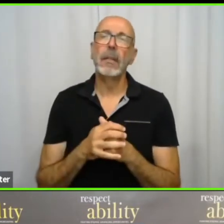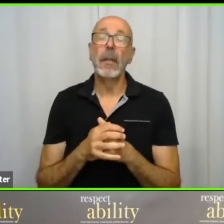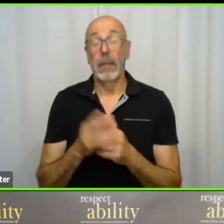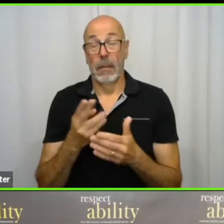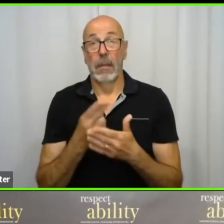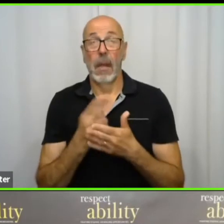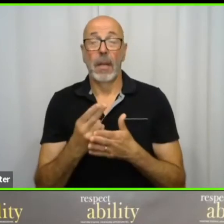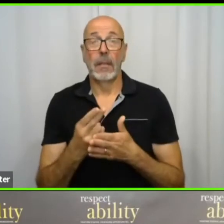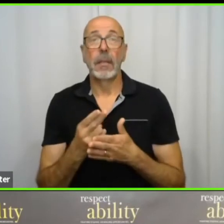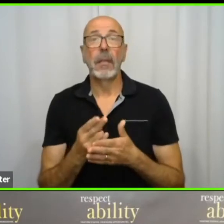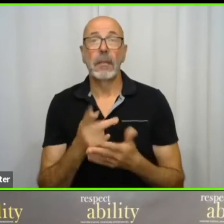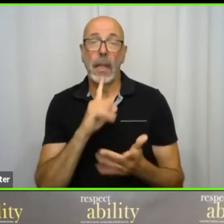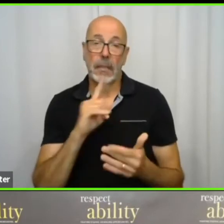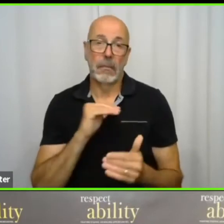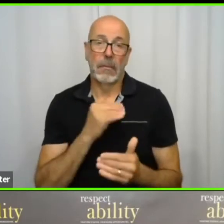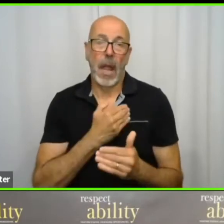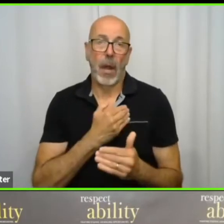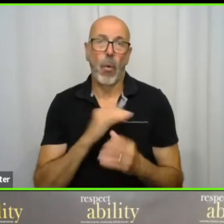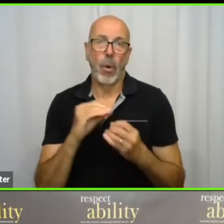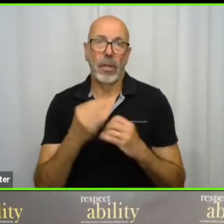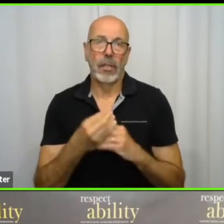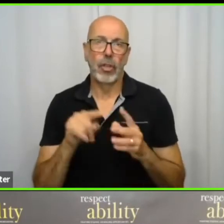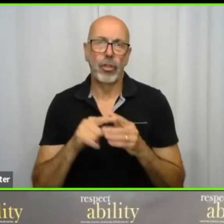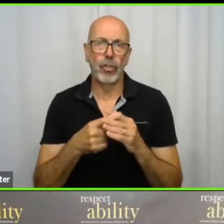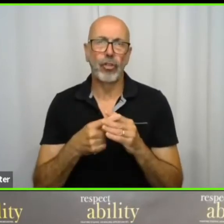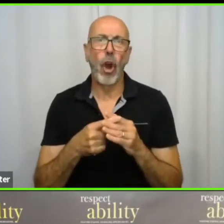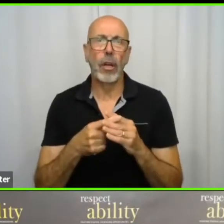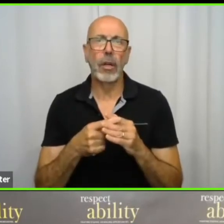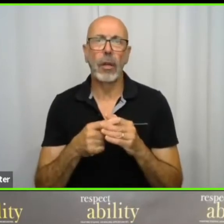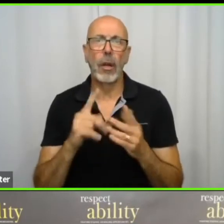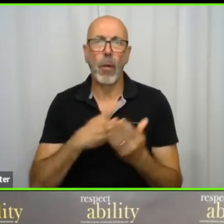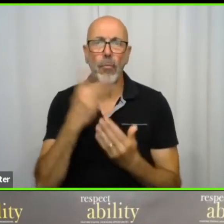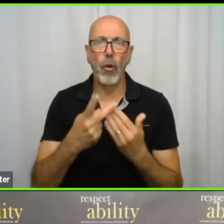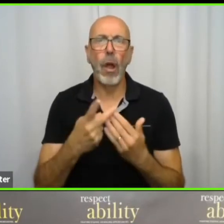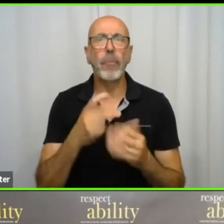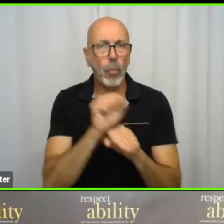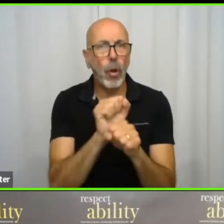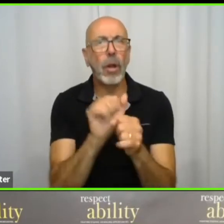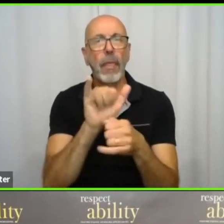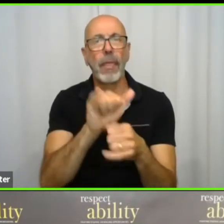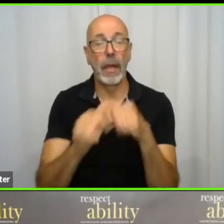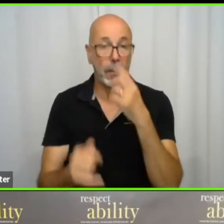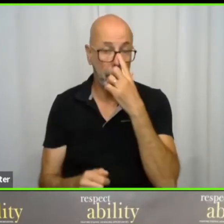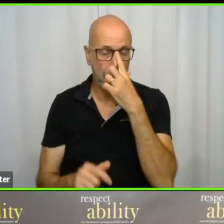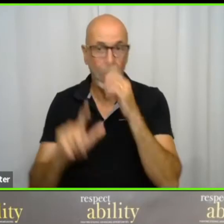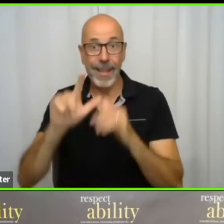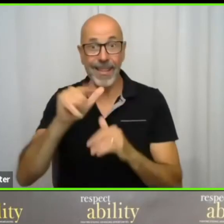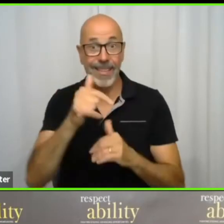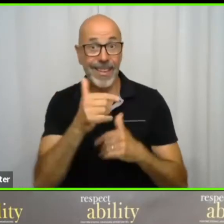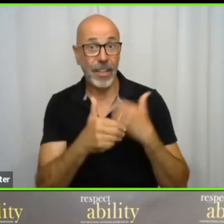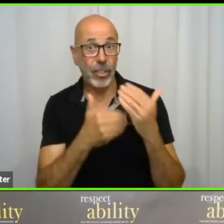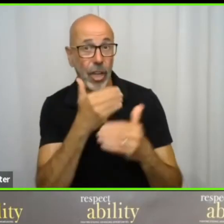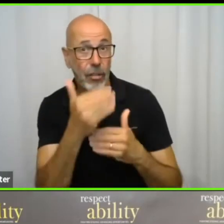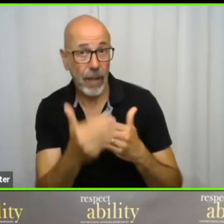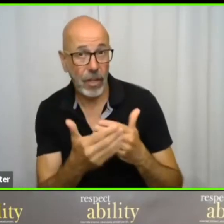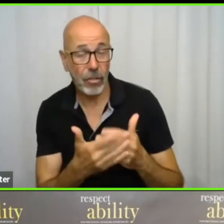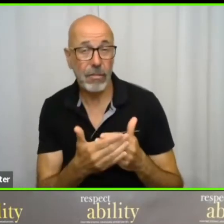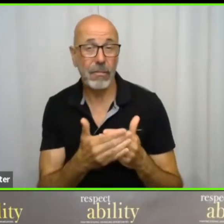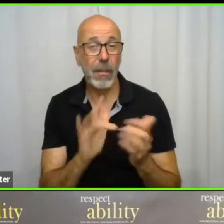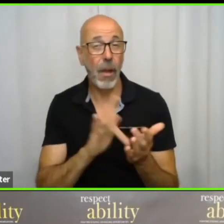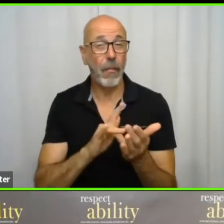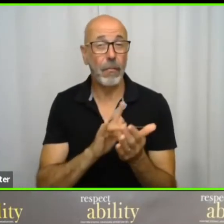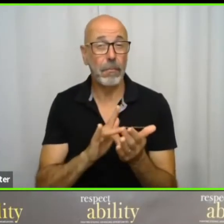our two organizations have started an initiative to work on it. And it's the next generation of Medicaid buy-in, right?